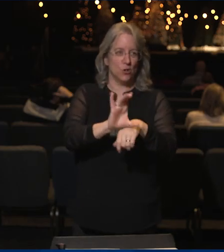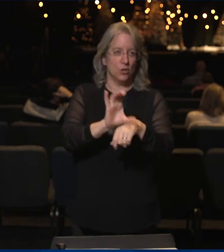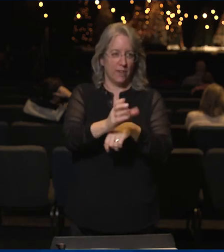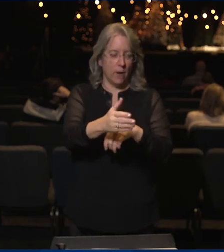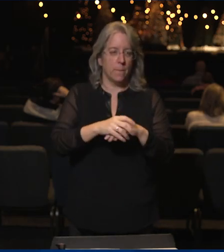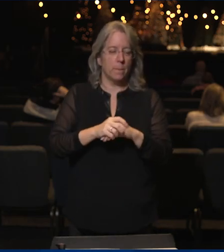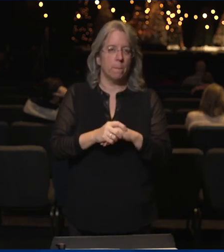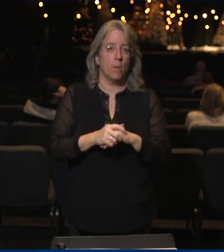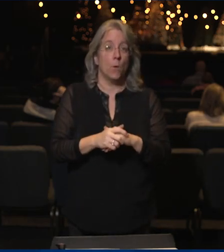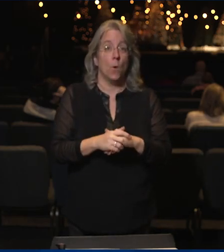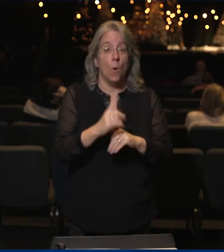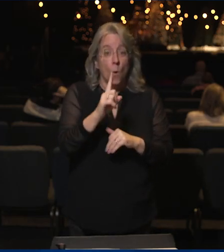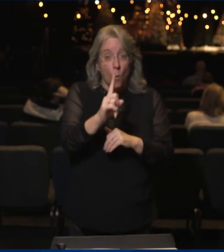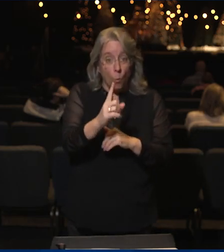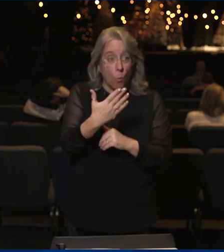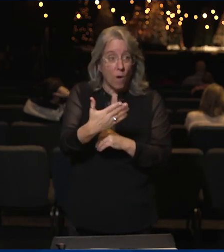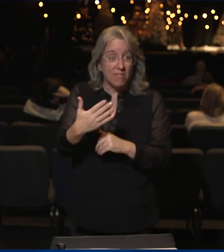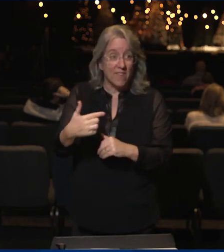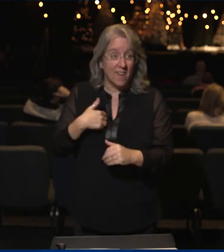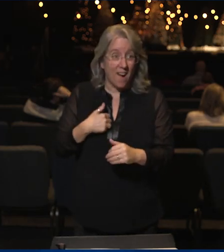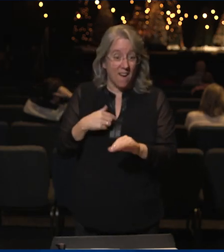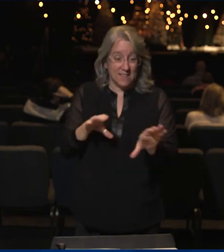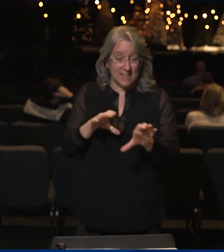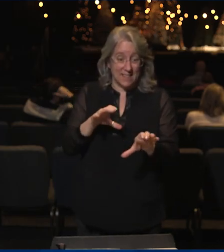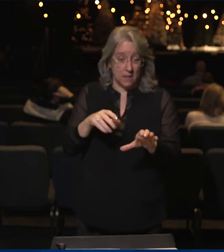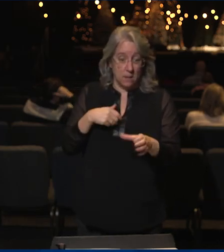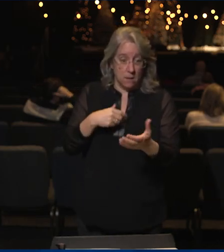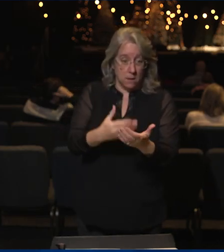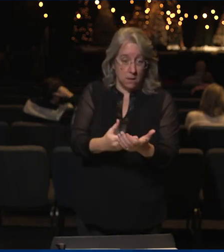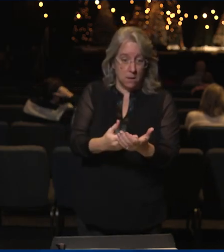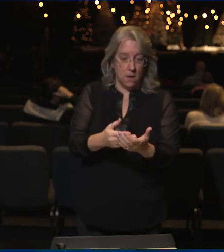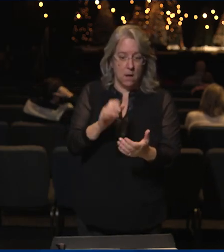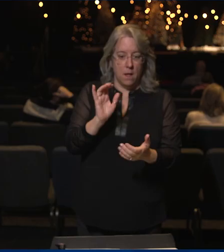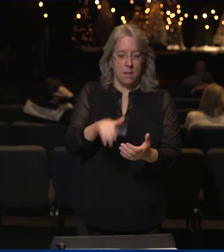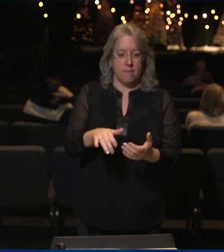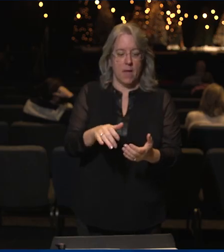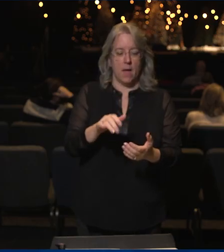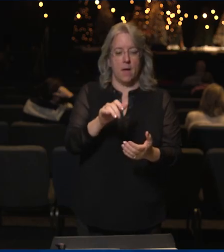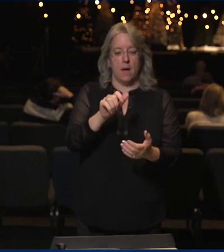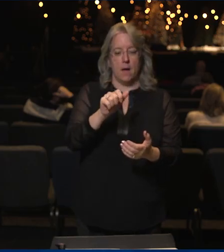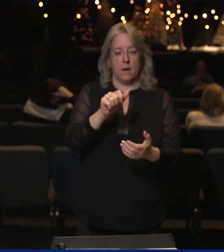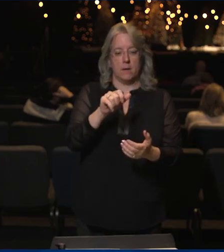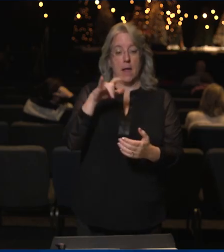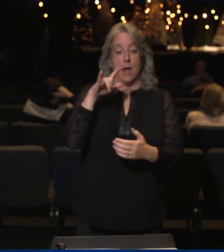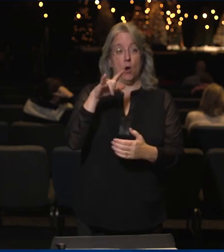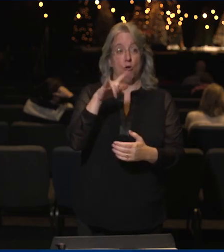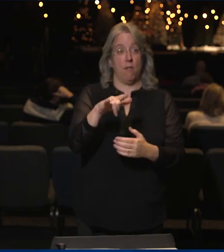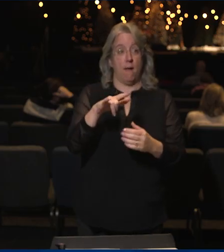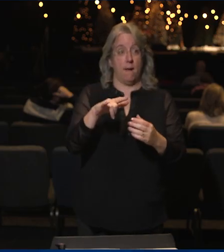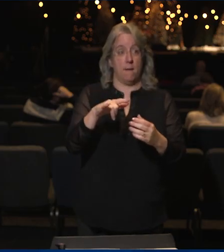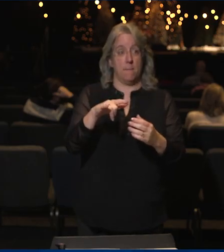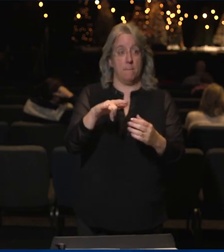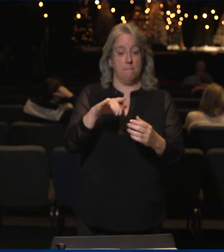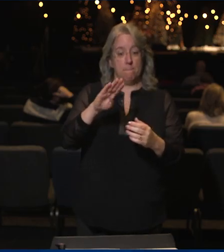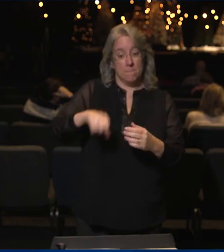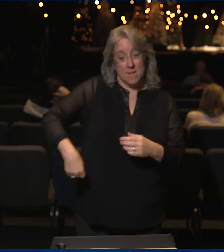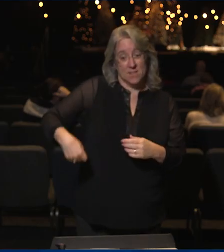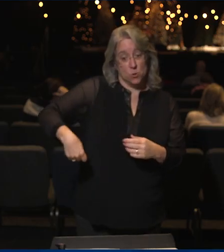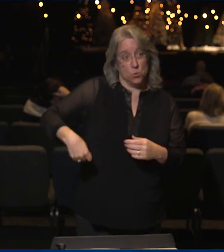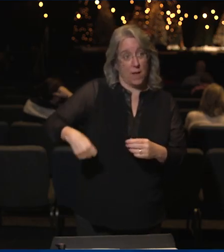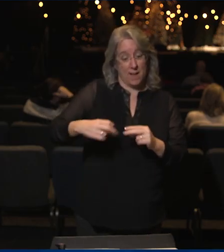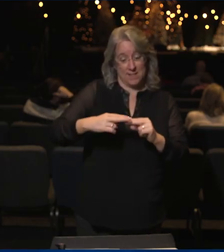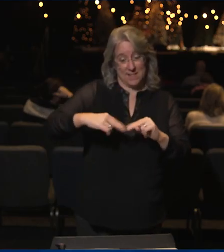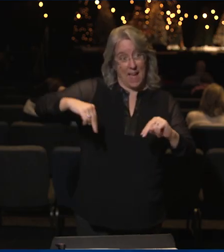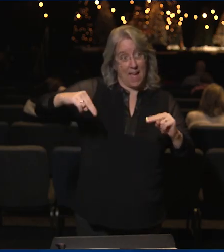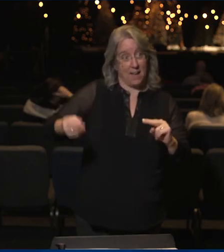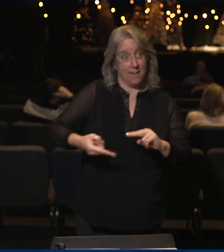I did after getting there is I cut the airline baggage tag off of our suitcases for